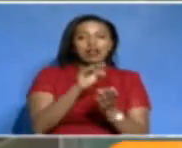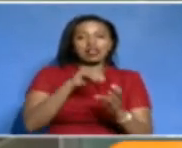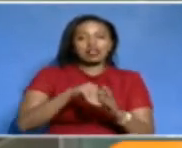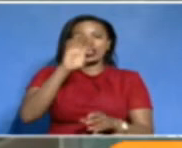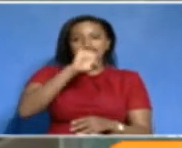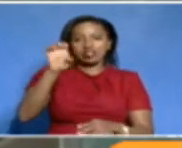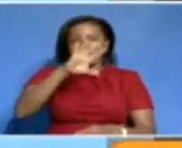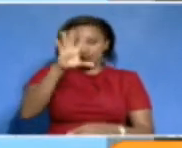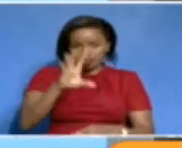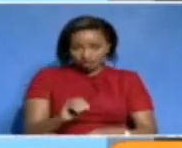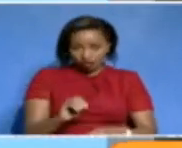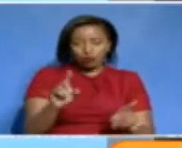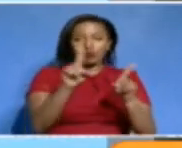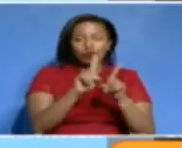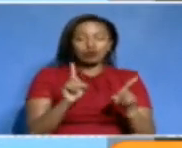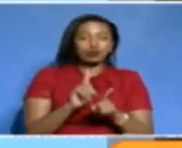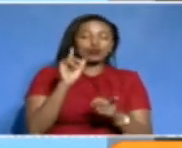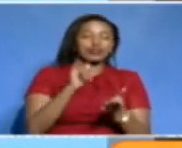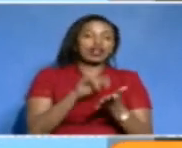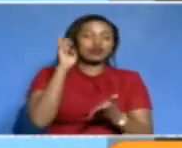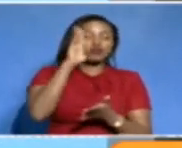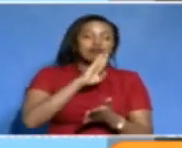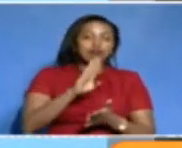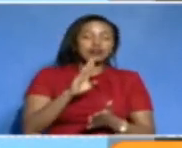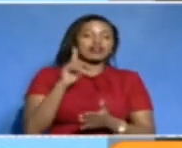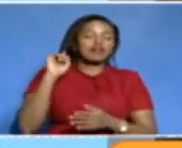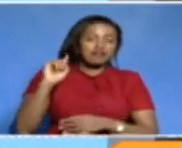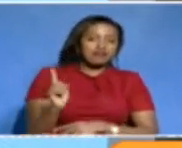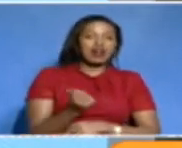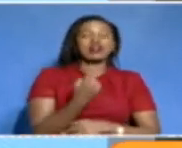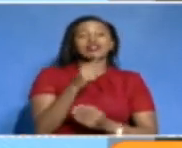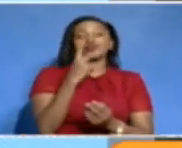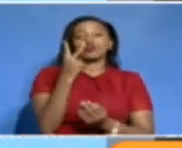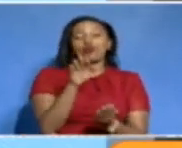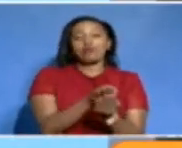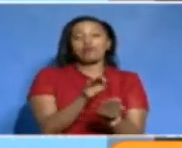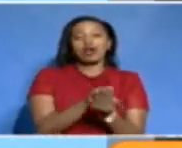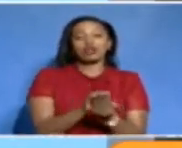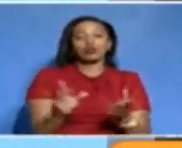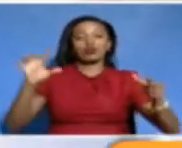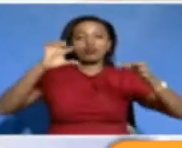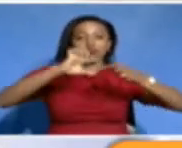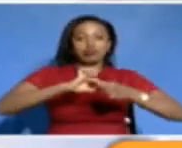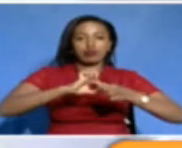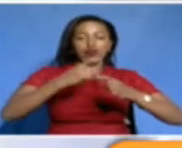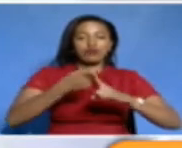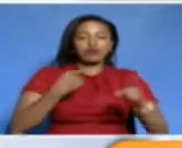industry since the government capped commercial lending rates in 2016.